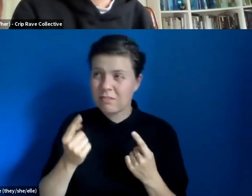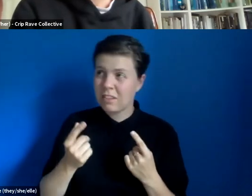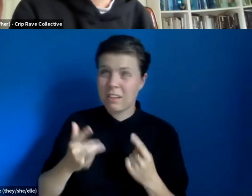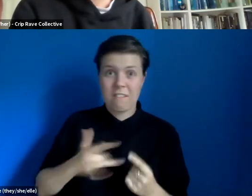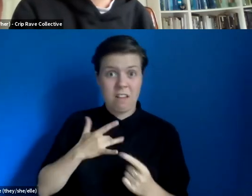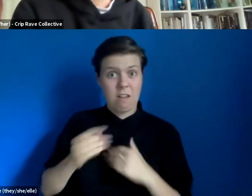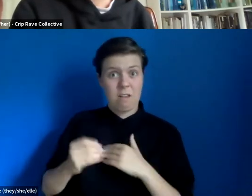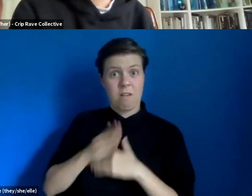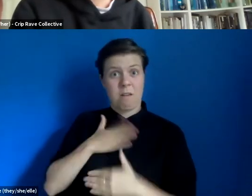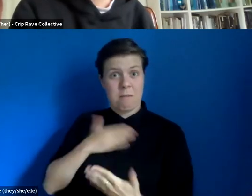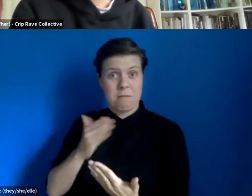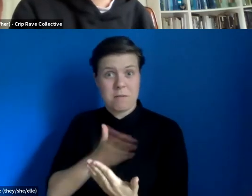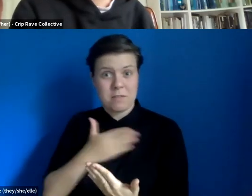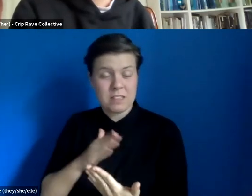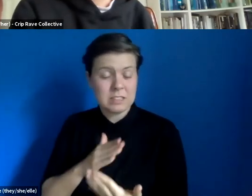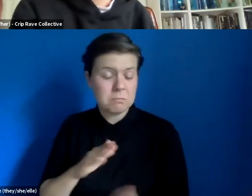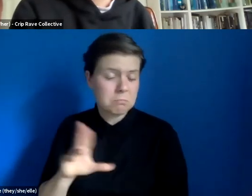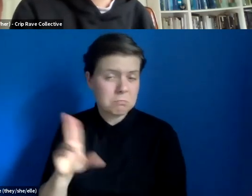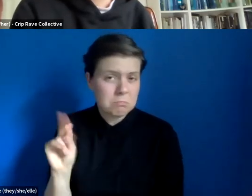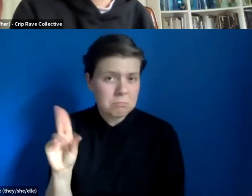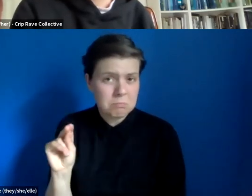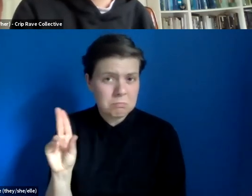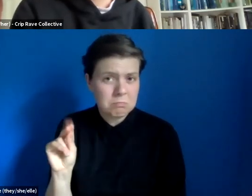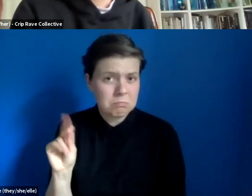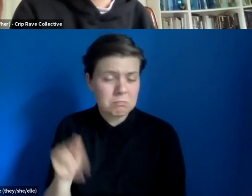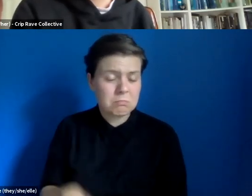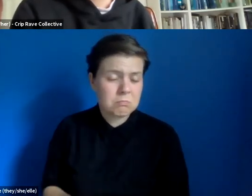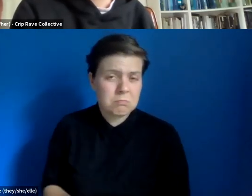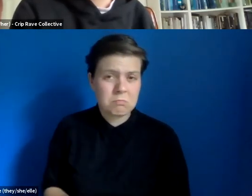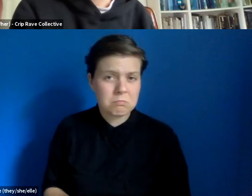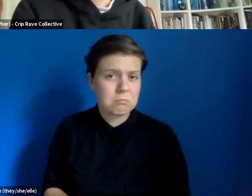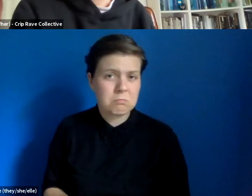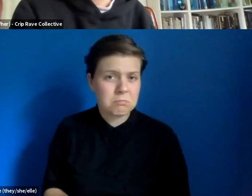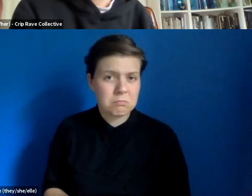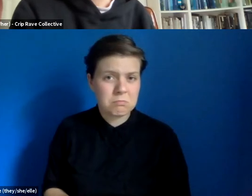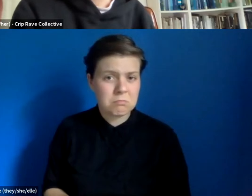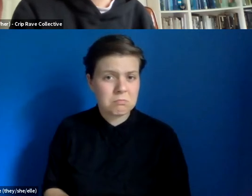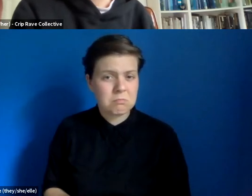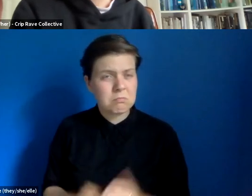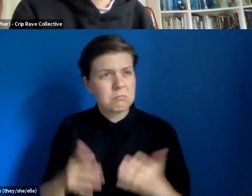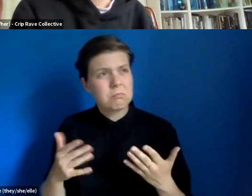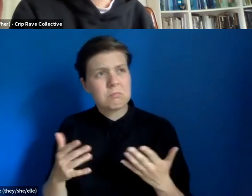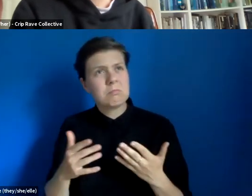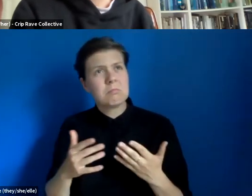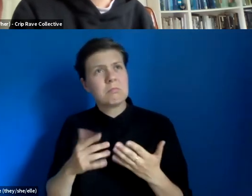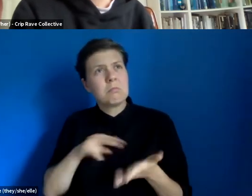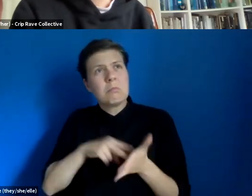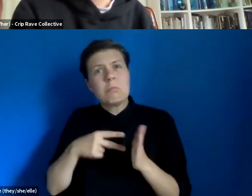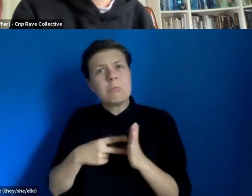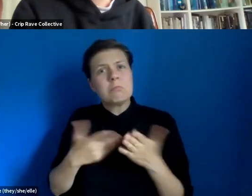answer honestly is no. I simply have just expanded my